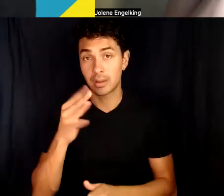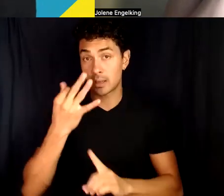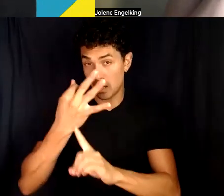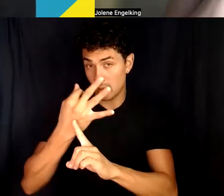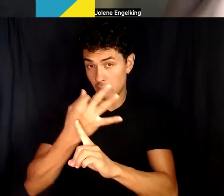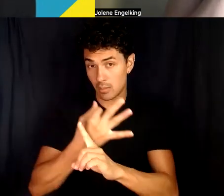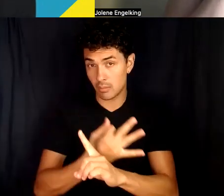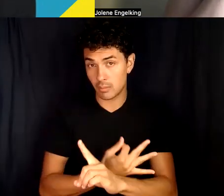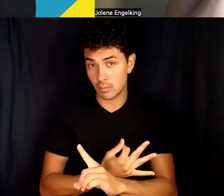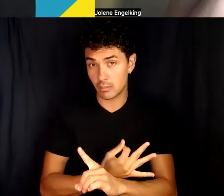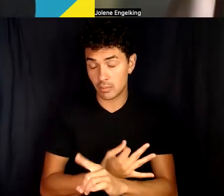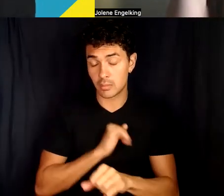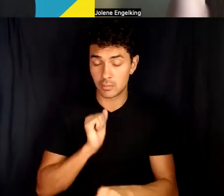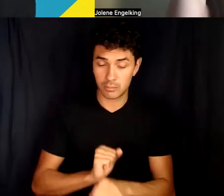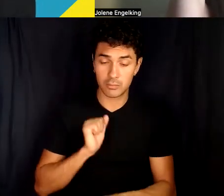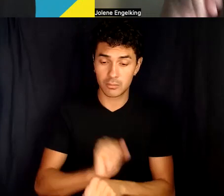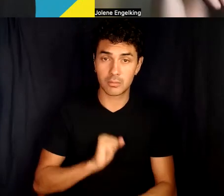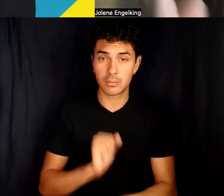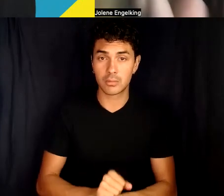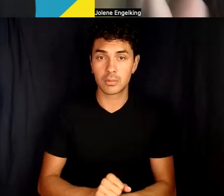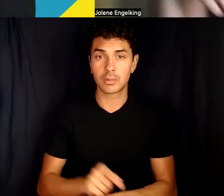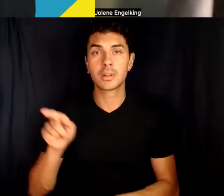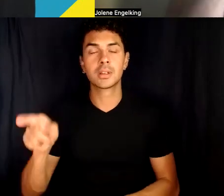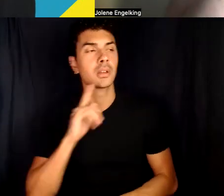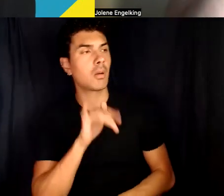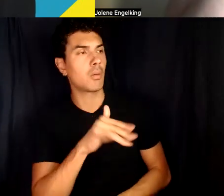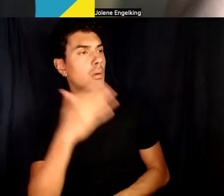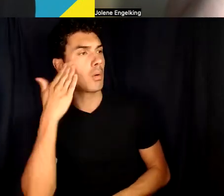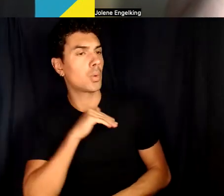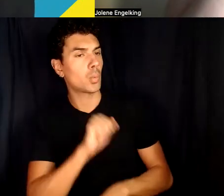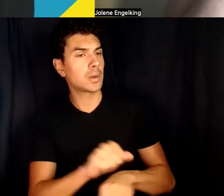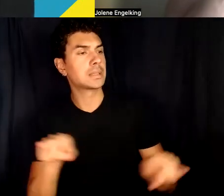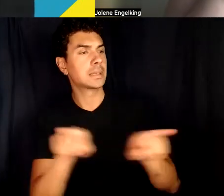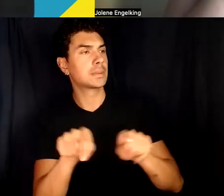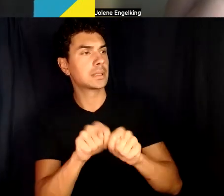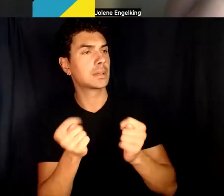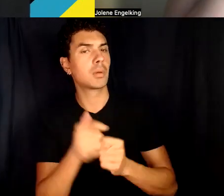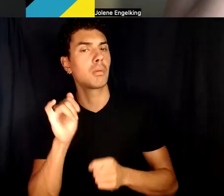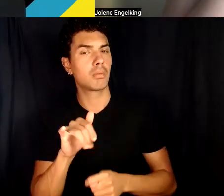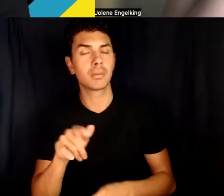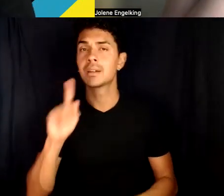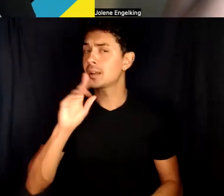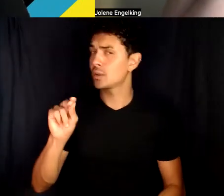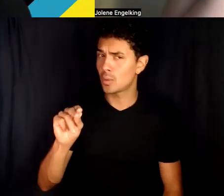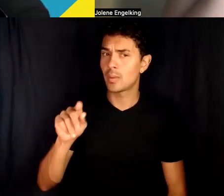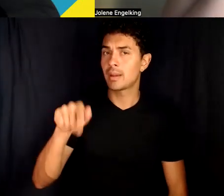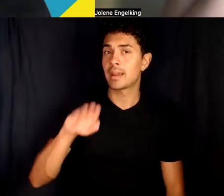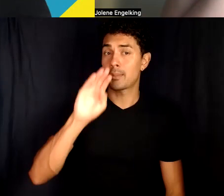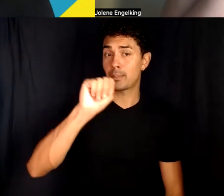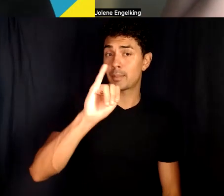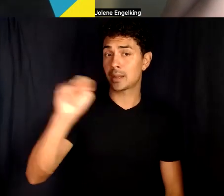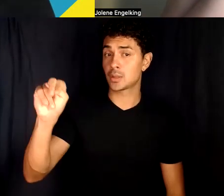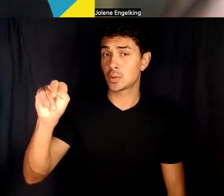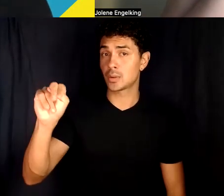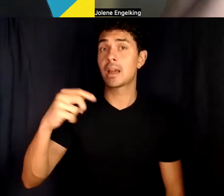she didn't realize that we weren't on the same team, that advocates had privilege within Minnesota, and that I could not share with